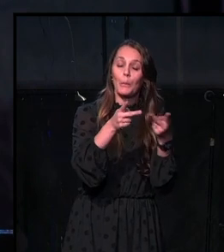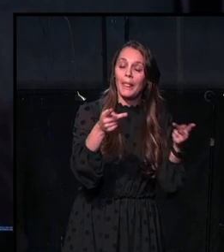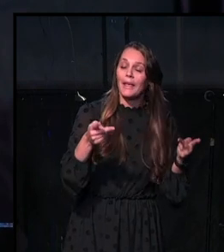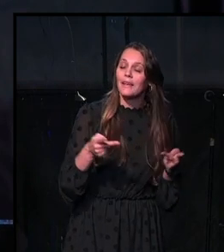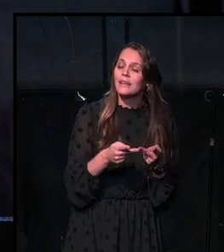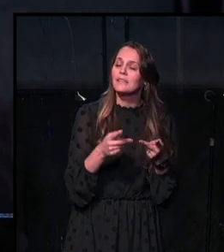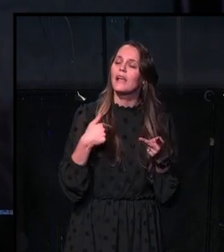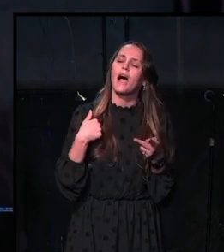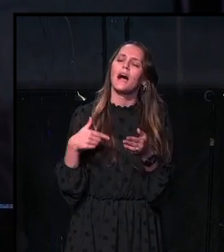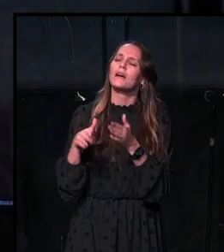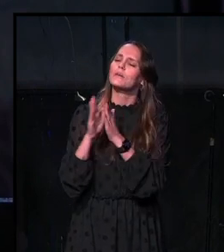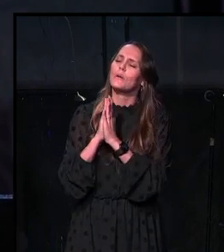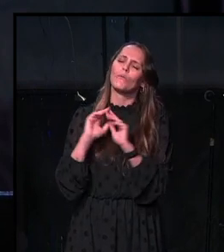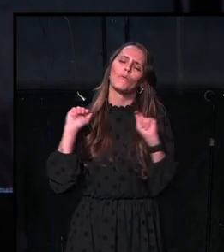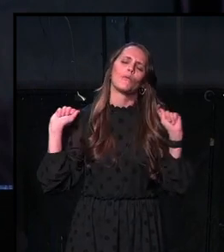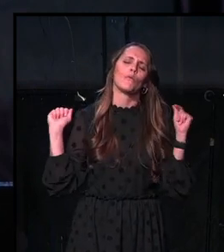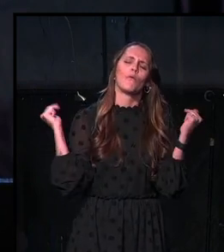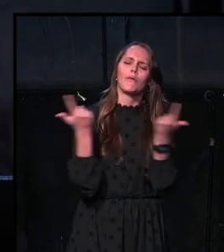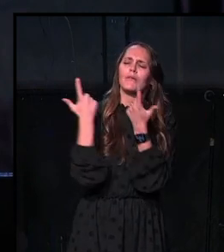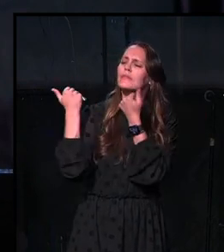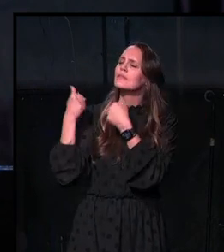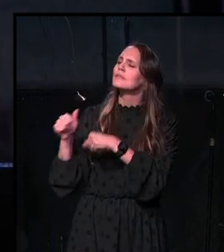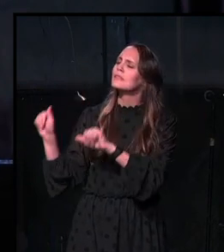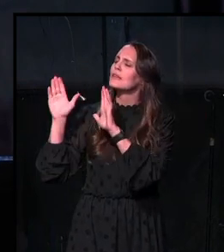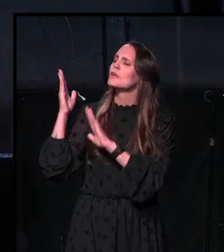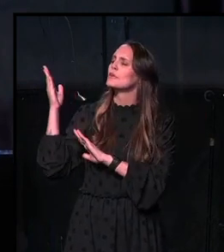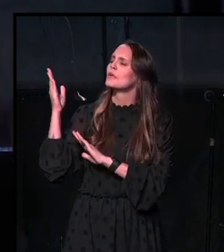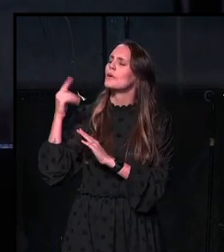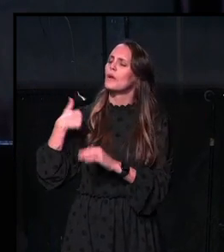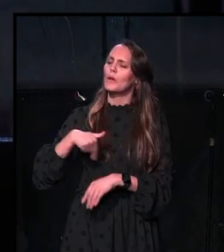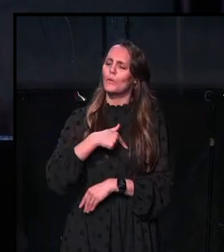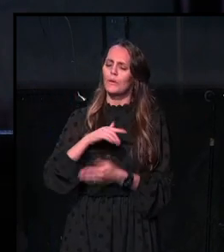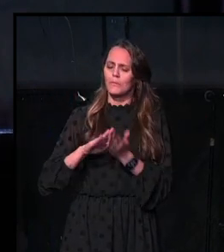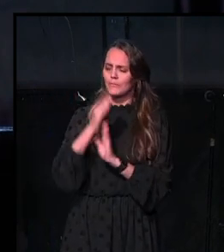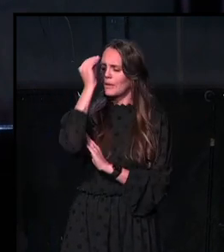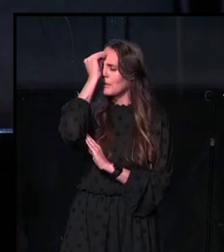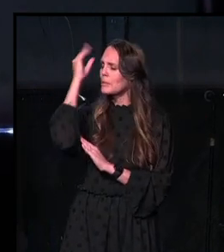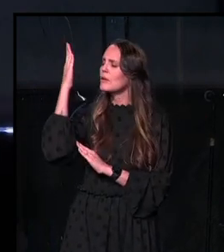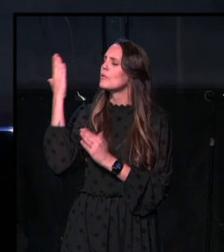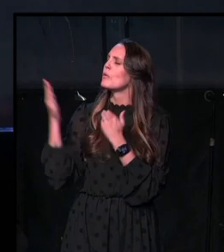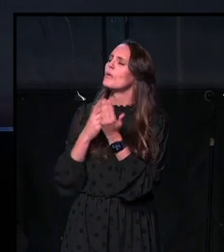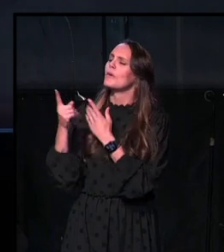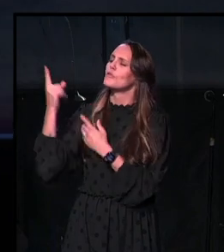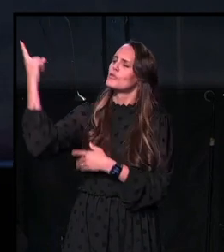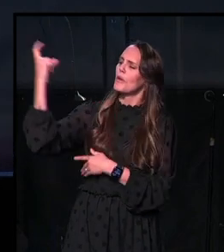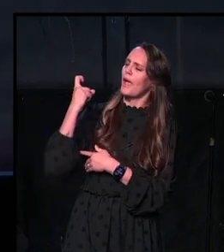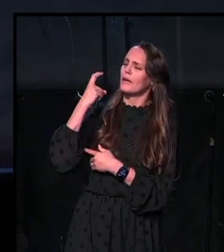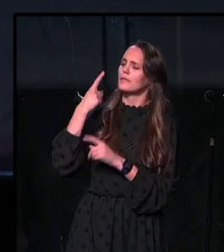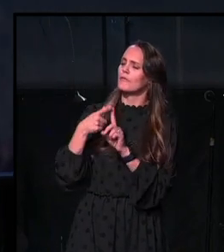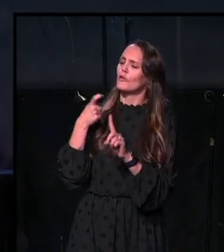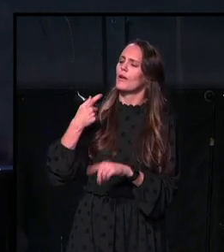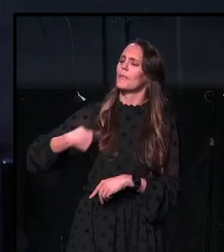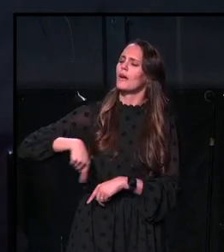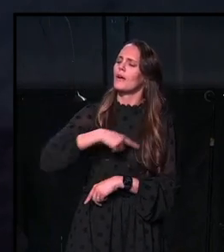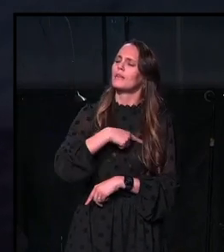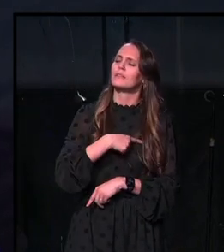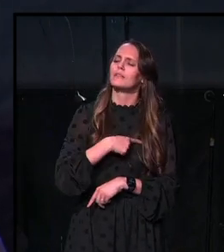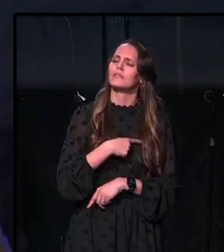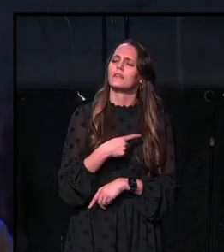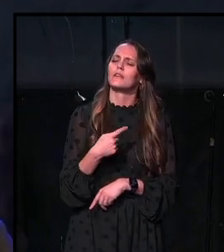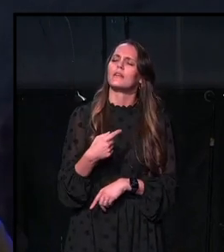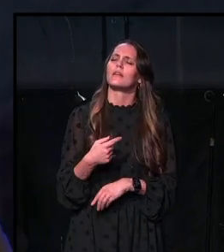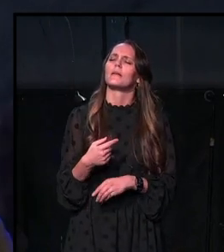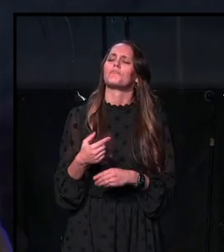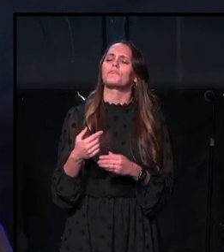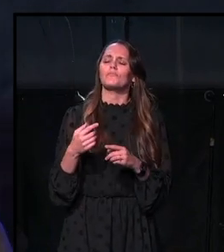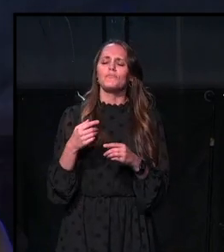sacrifice to you and be obedient to you, Lord, what you're asking of us. So please be with David as he brings the message this